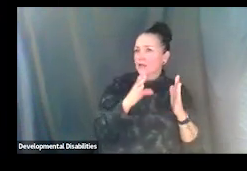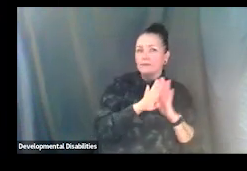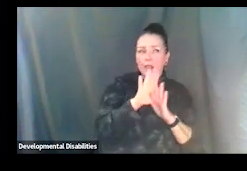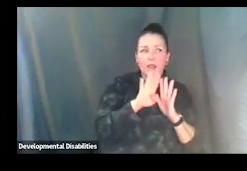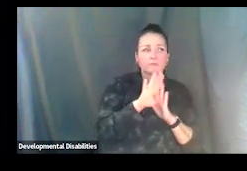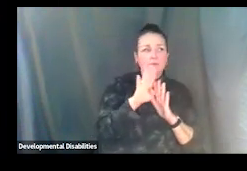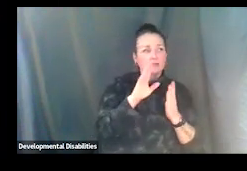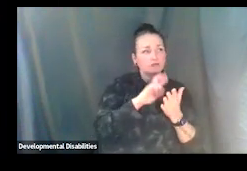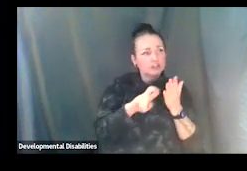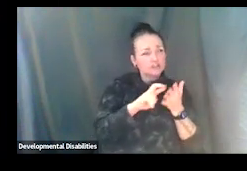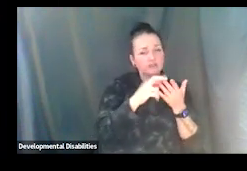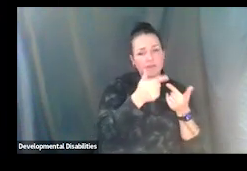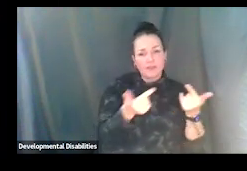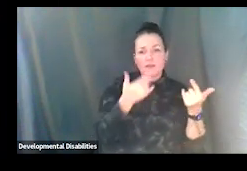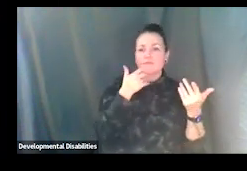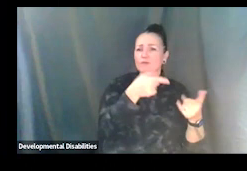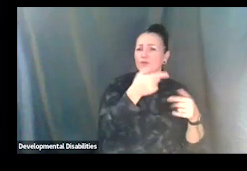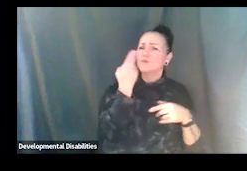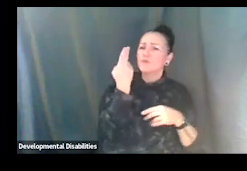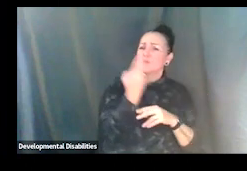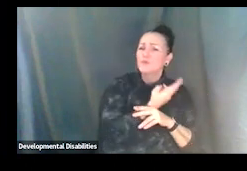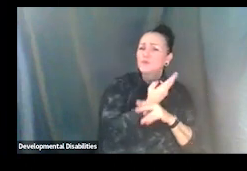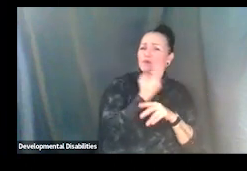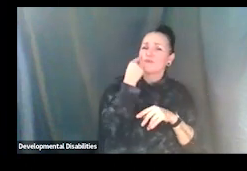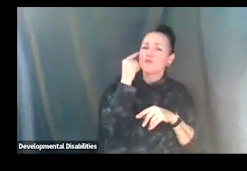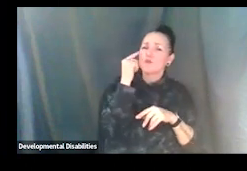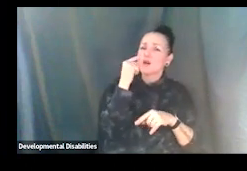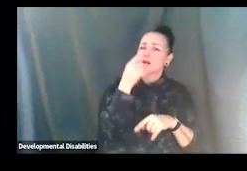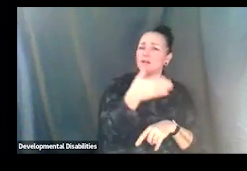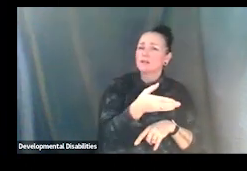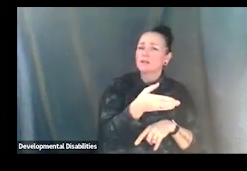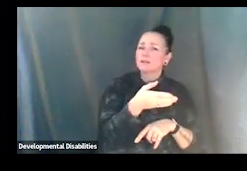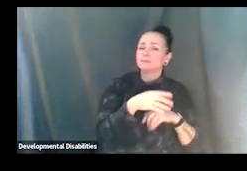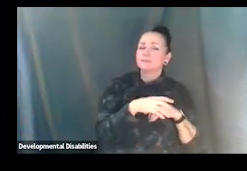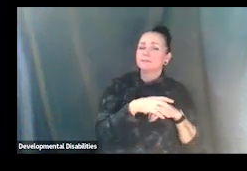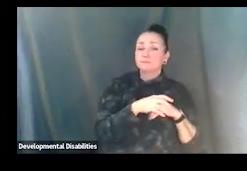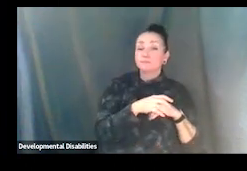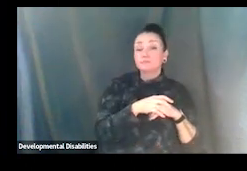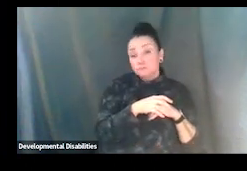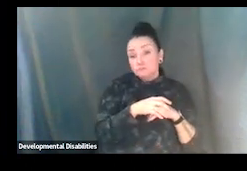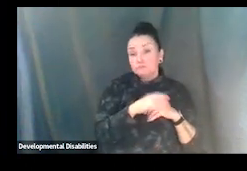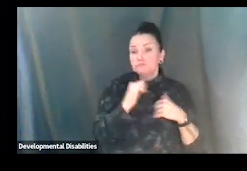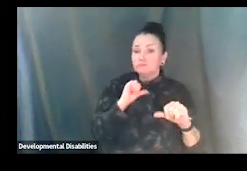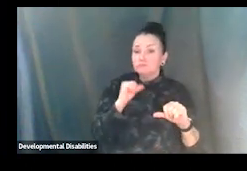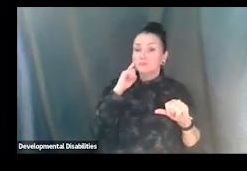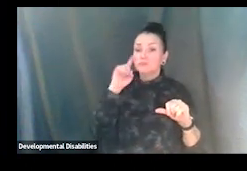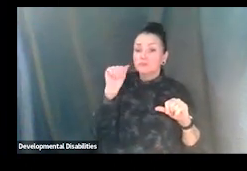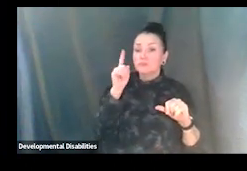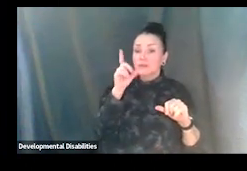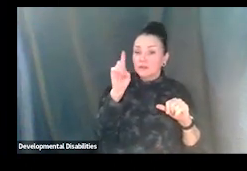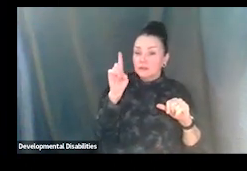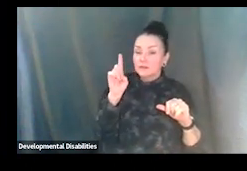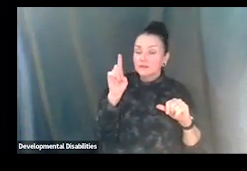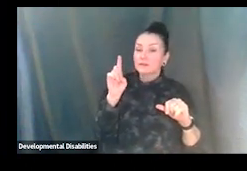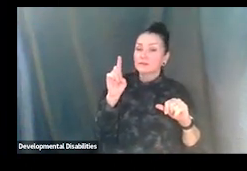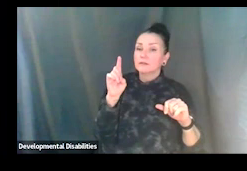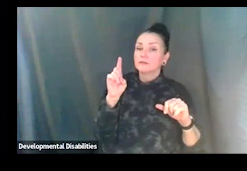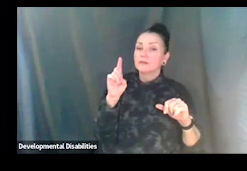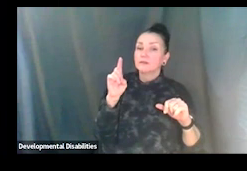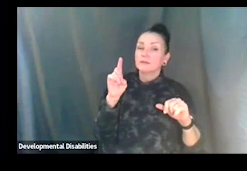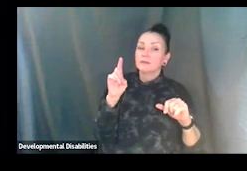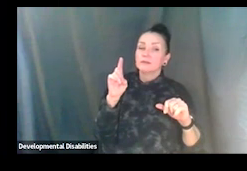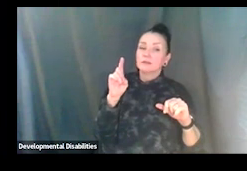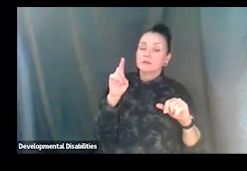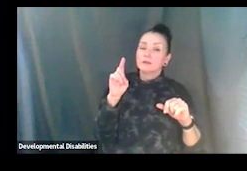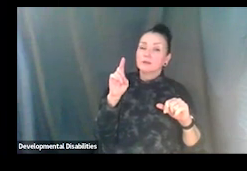In straightforward ADHD, it certainly is better than placebo. I think most people would say it's not as effective as stimulants. What I'll sometimes say to parents, though, I don't know if we need